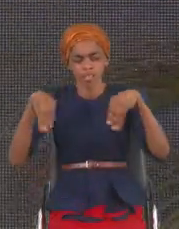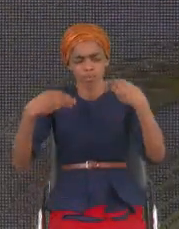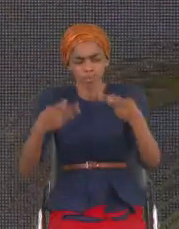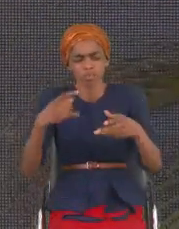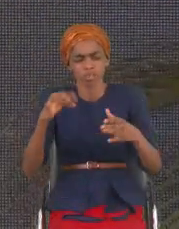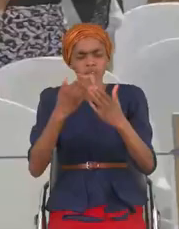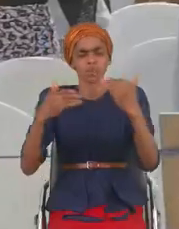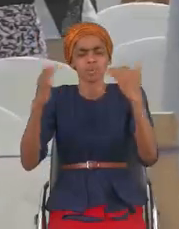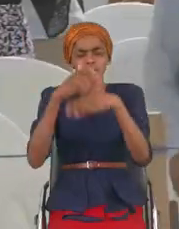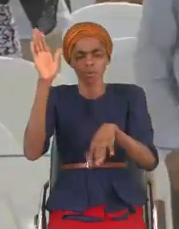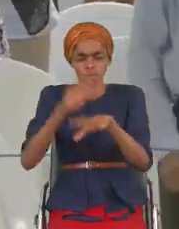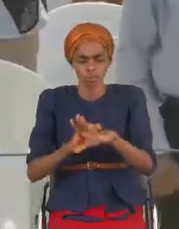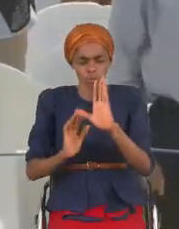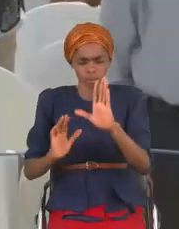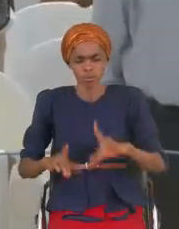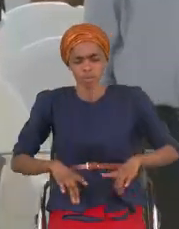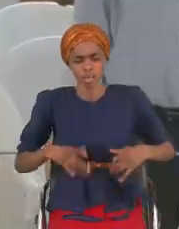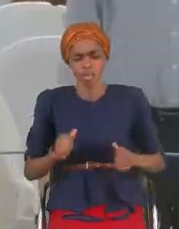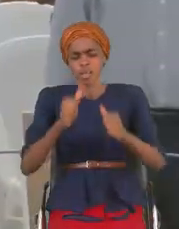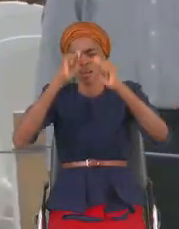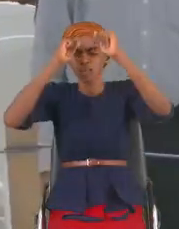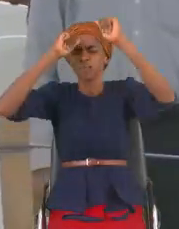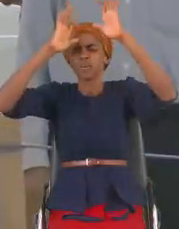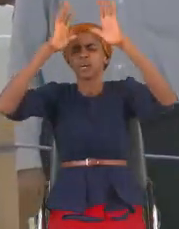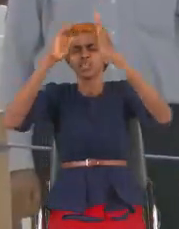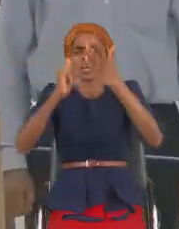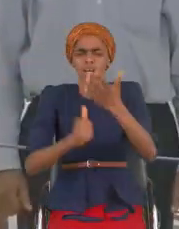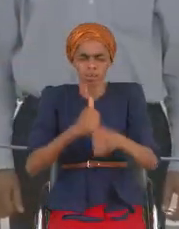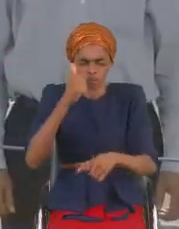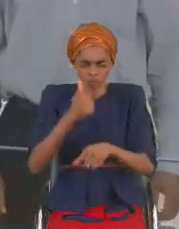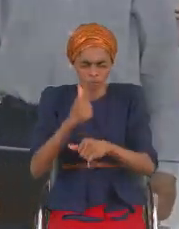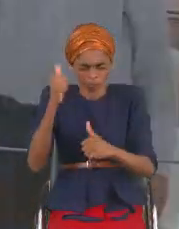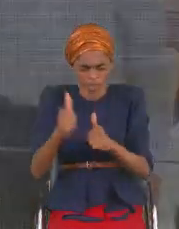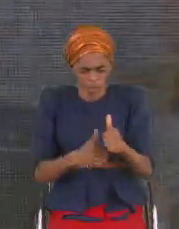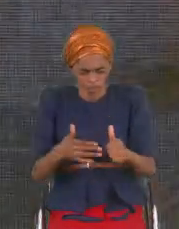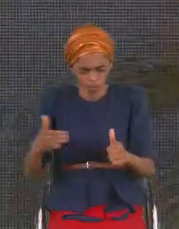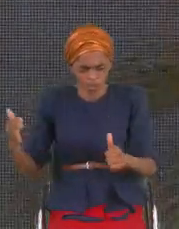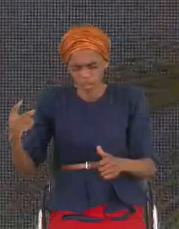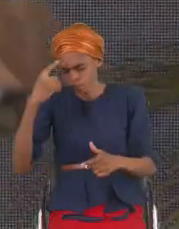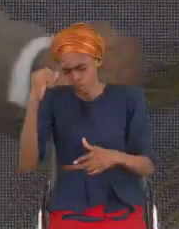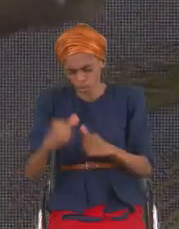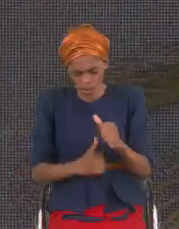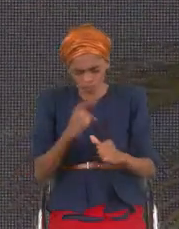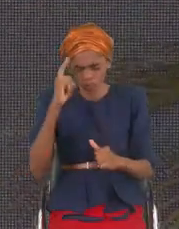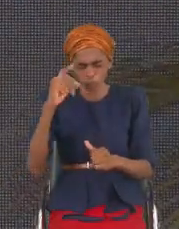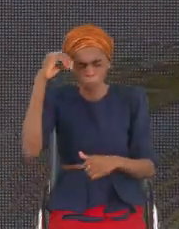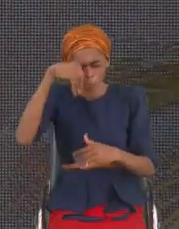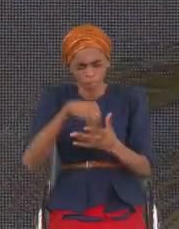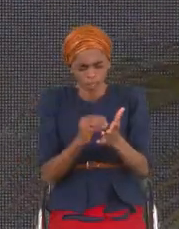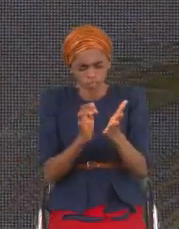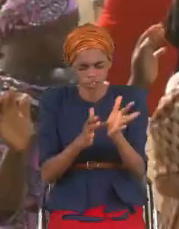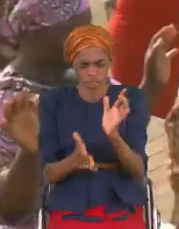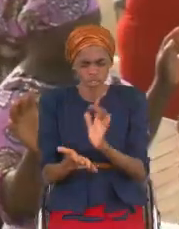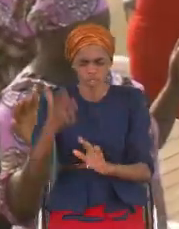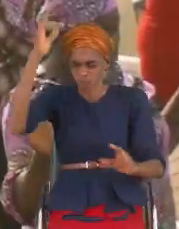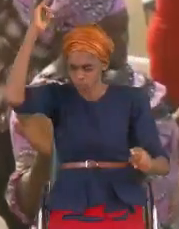heaven upon your life. Father, confirm everything for everyone in